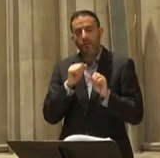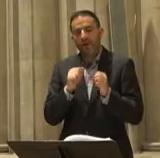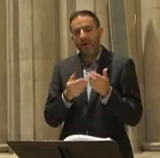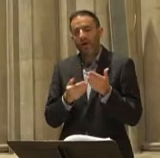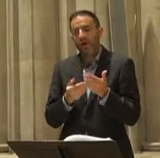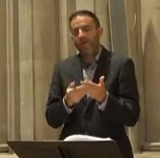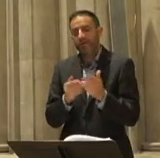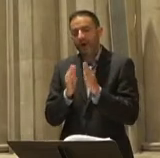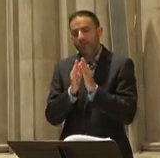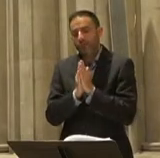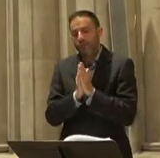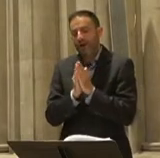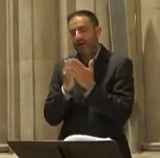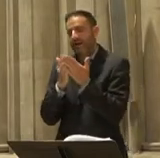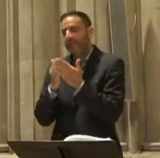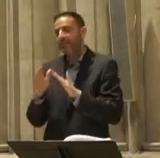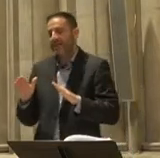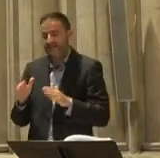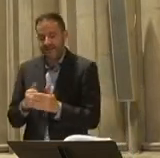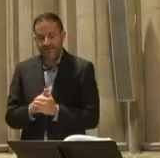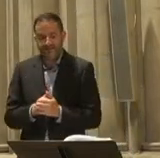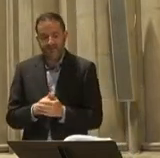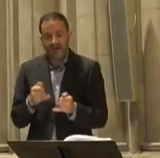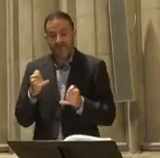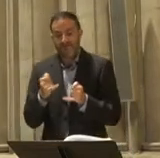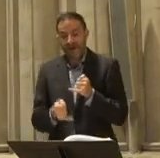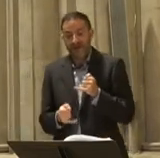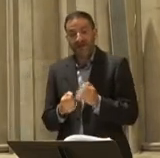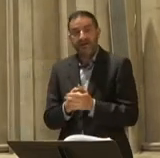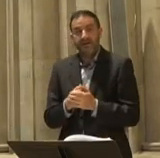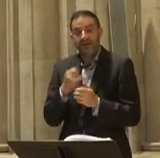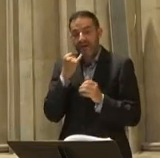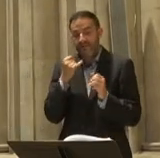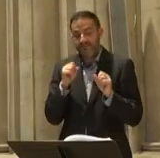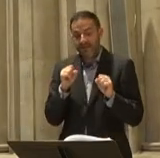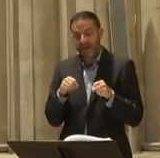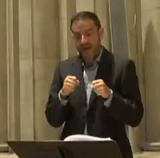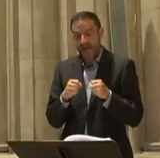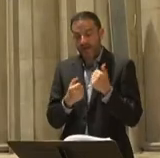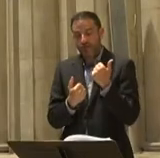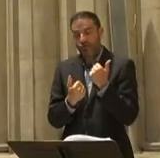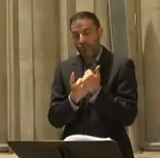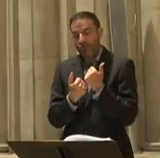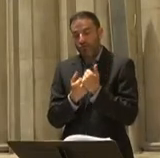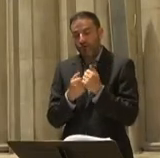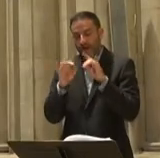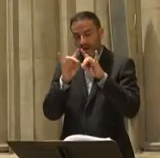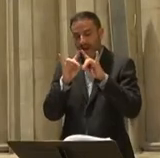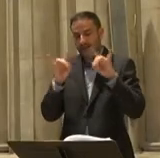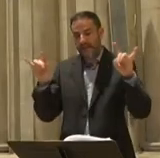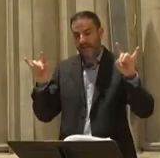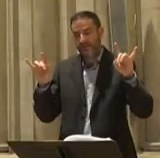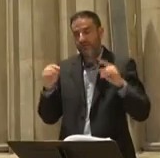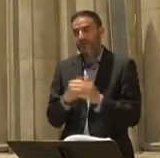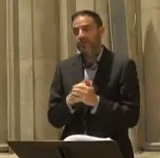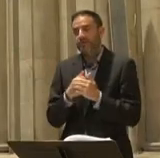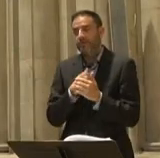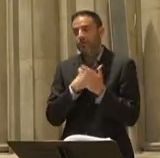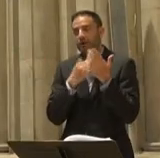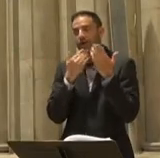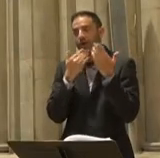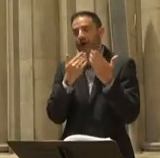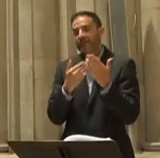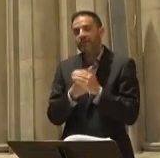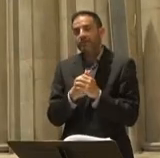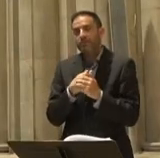a prayer and a blessing. Finally, if you're able to support the cathedral in our work, we would be most grateful.